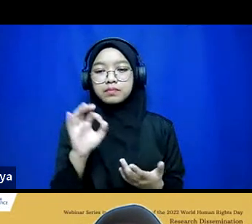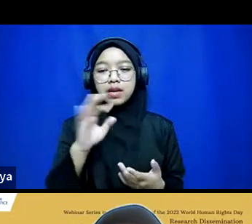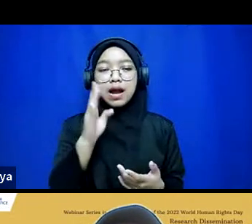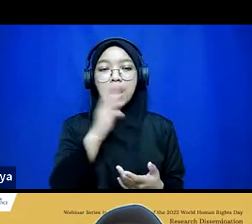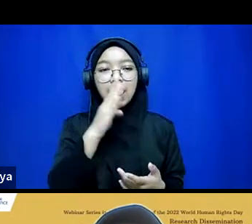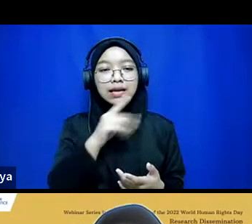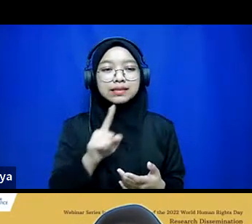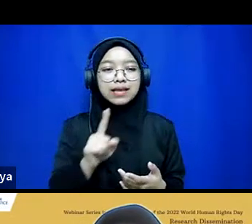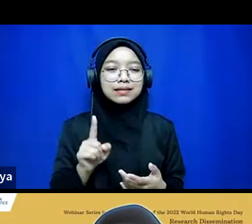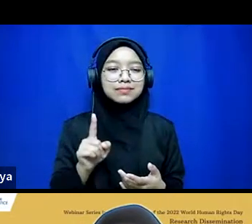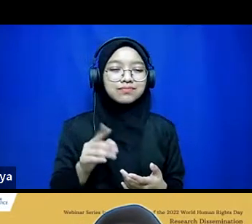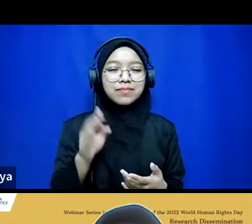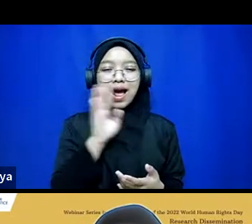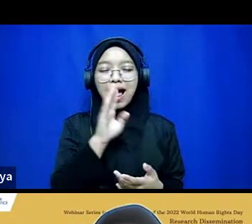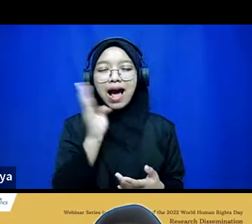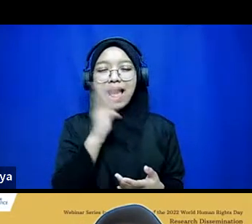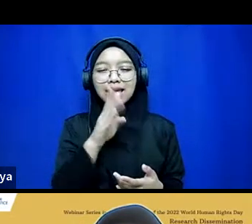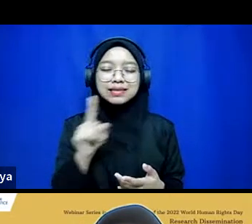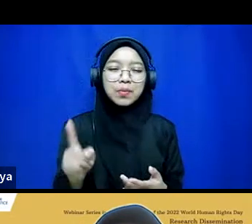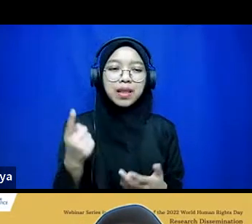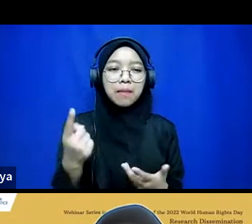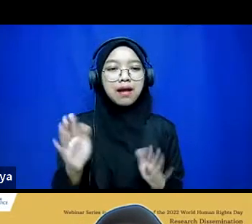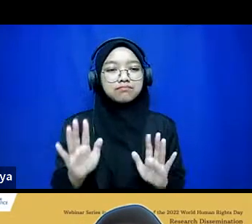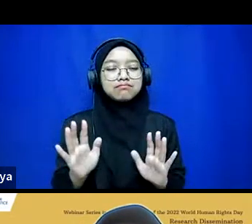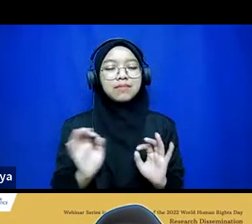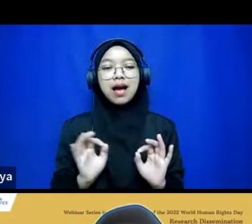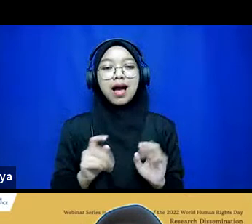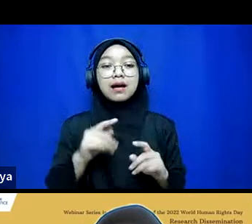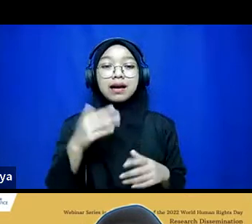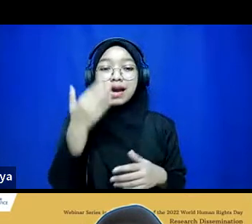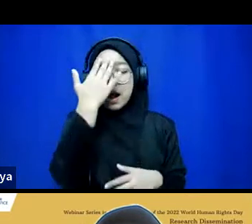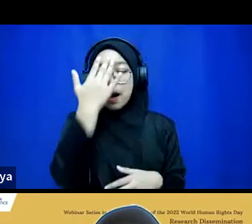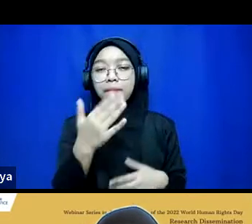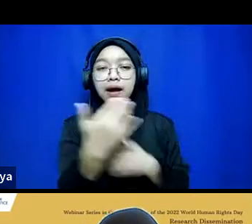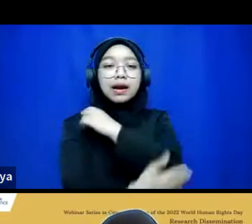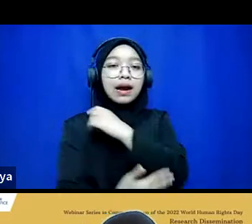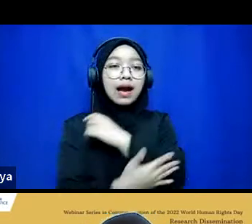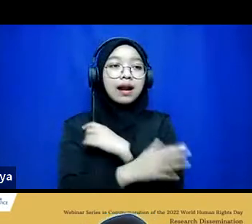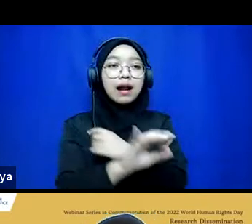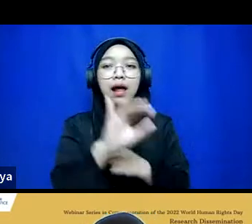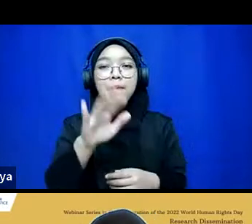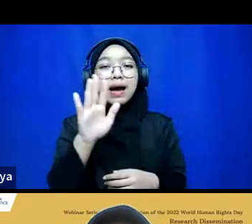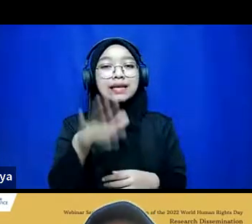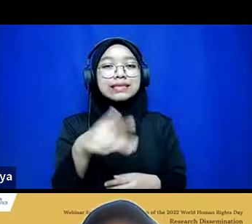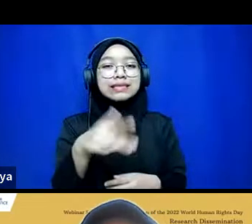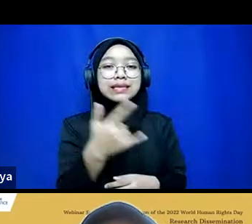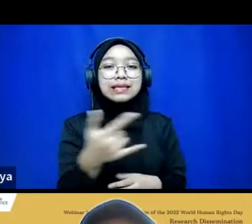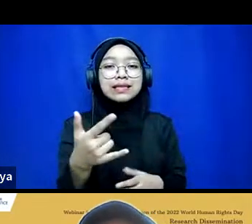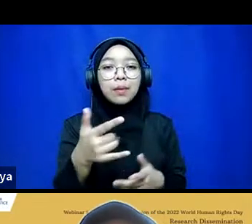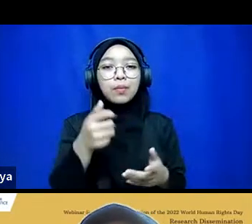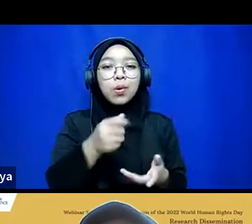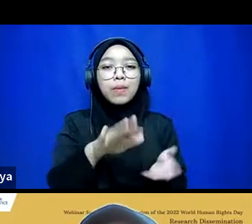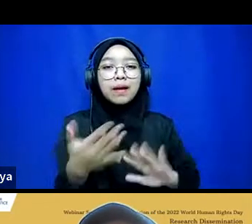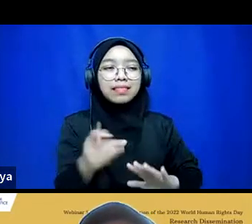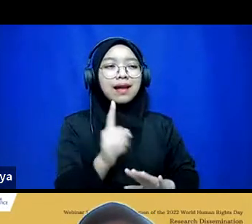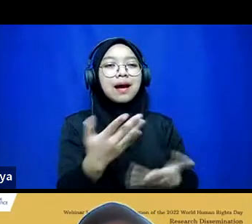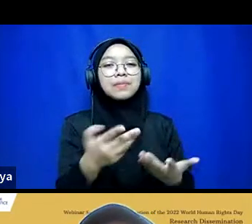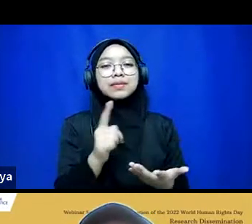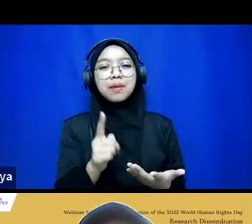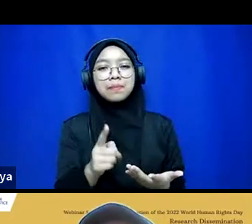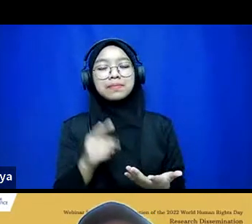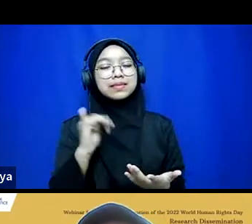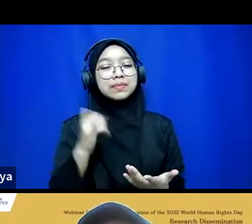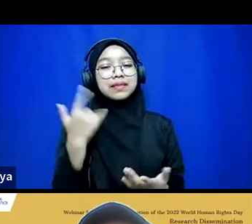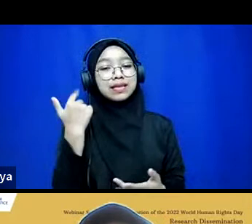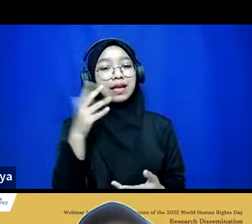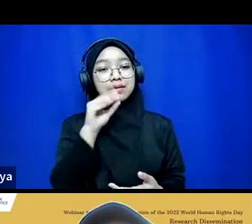some countries retain the death penalty. As the speaker just now has pointed out, democratic